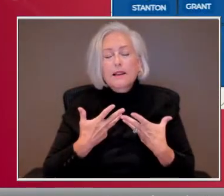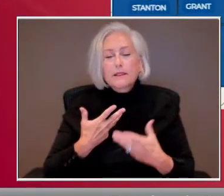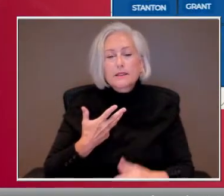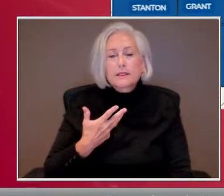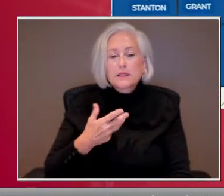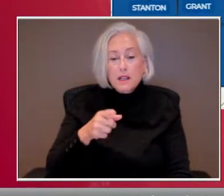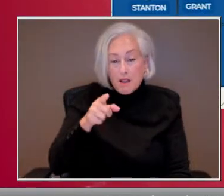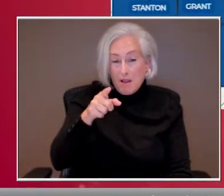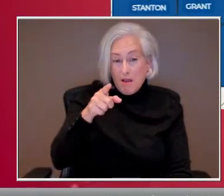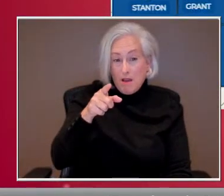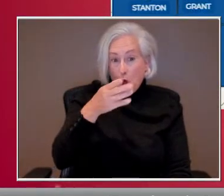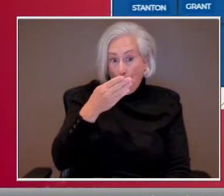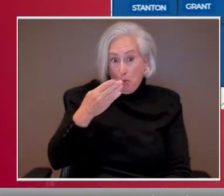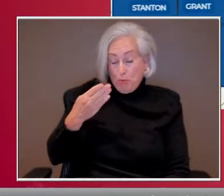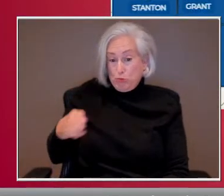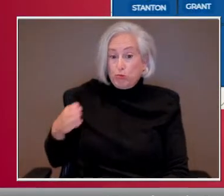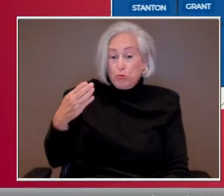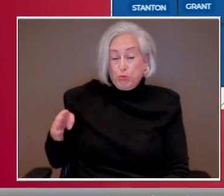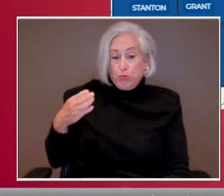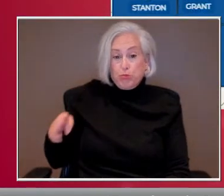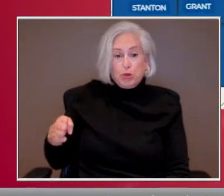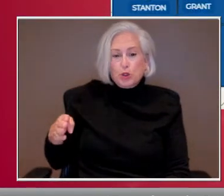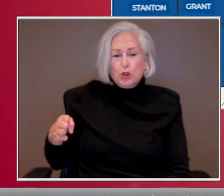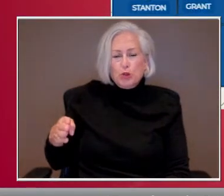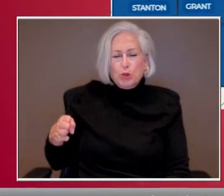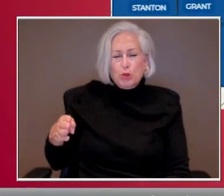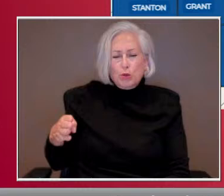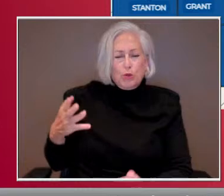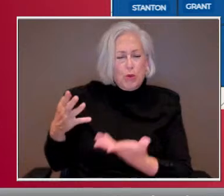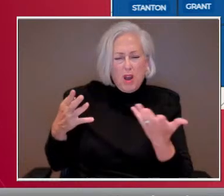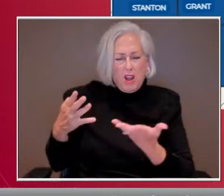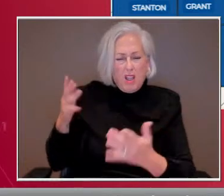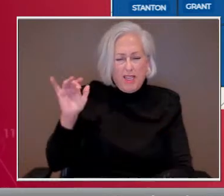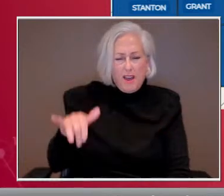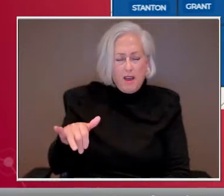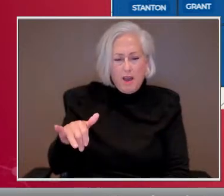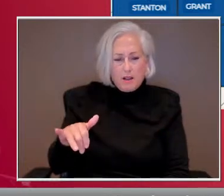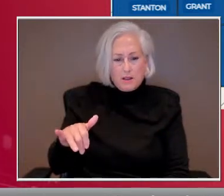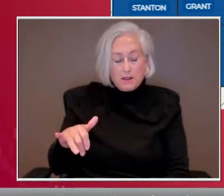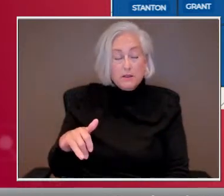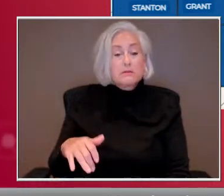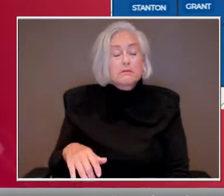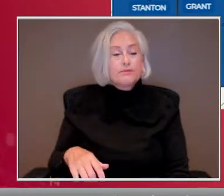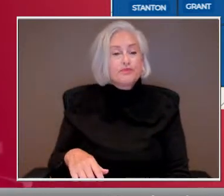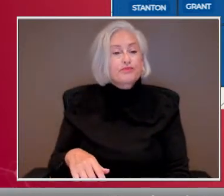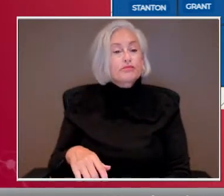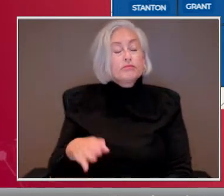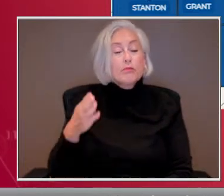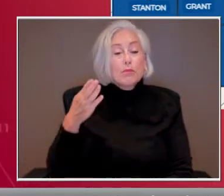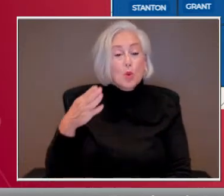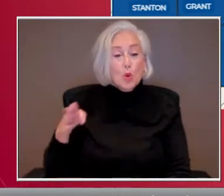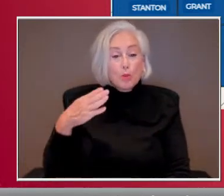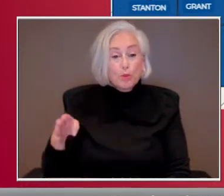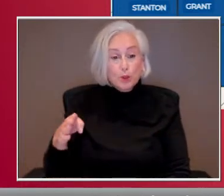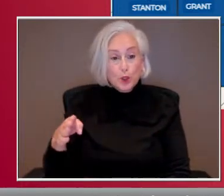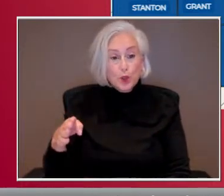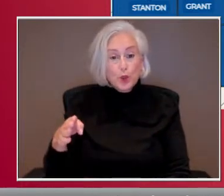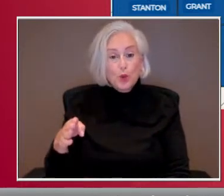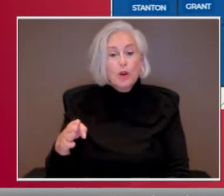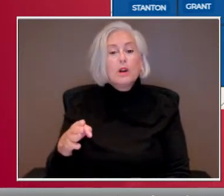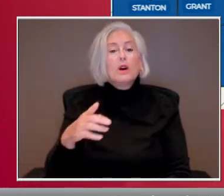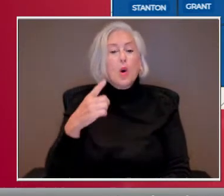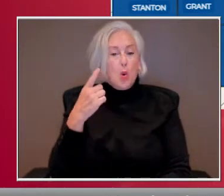in blue? What is everything in blue show? Everything in blue is one of our care